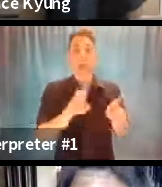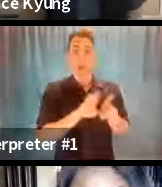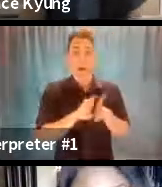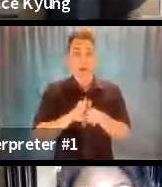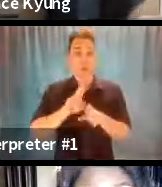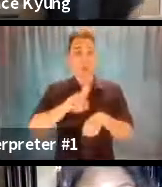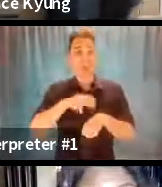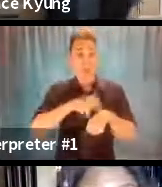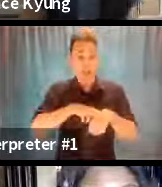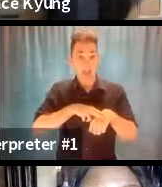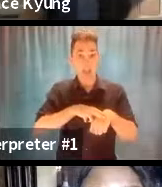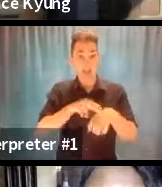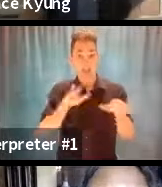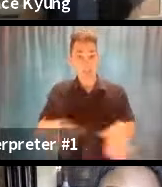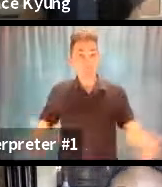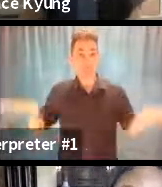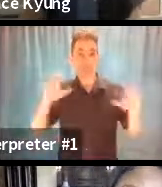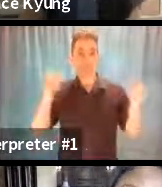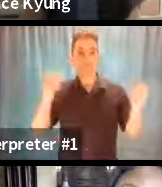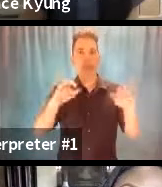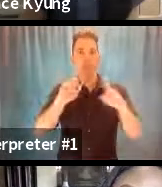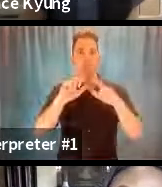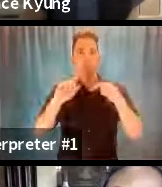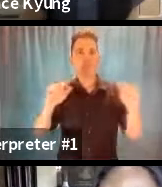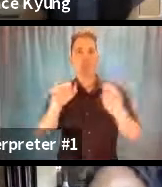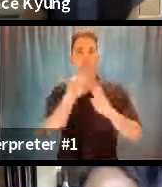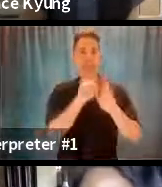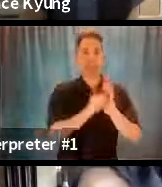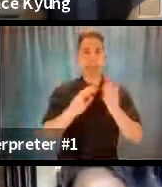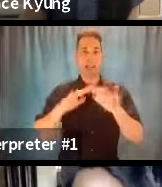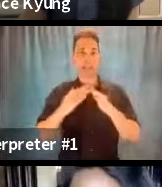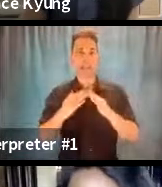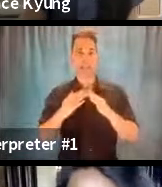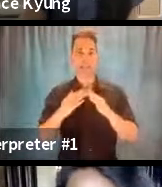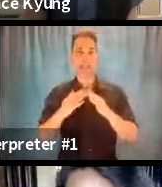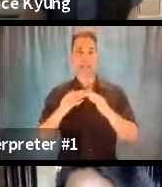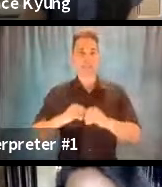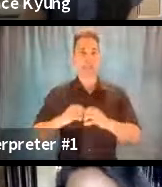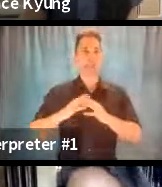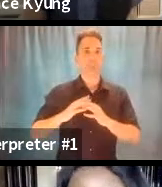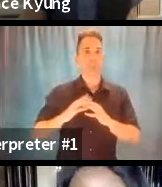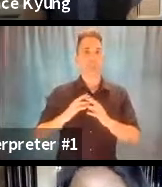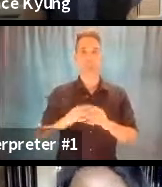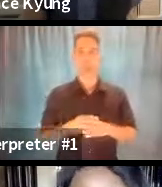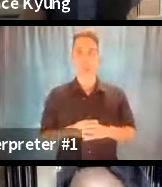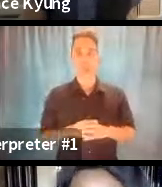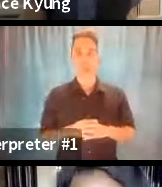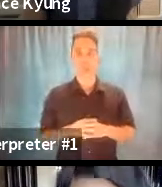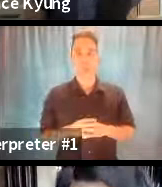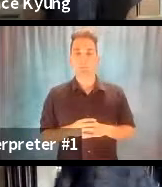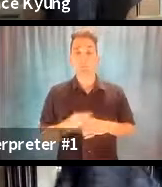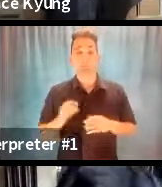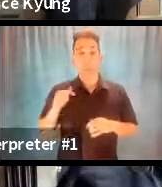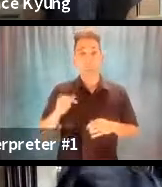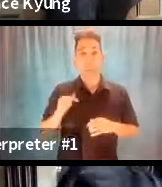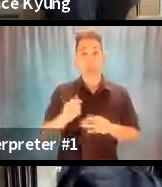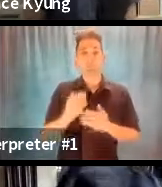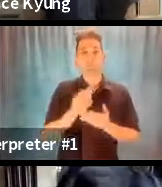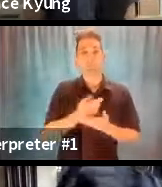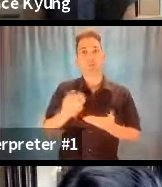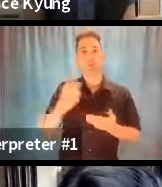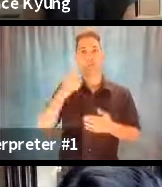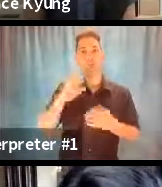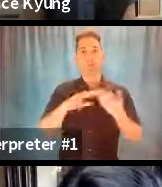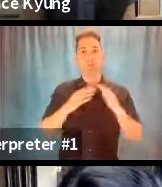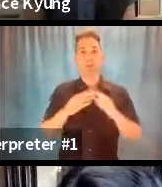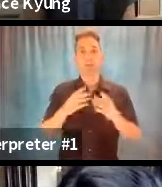various state and city initiatives. The Immigrant Service Providers Network is a resource for the city to understand the specific needs